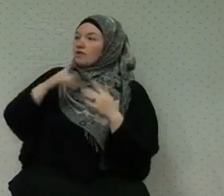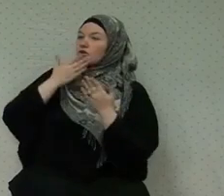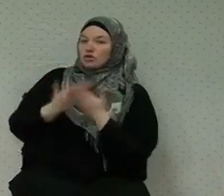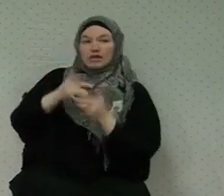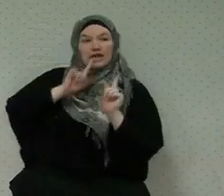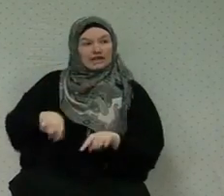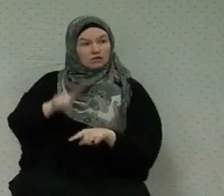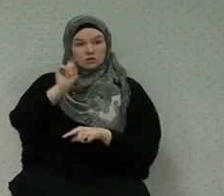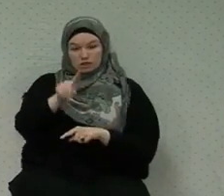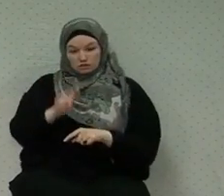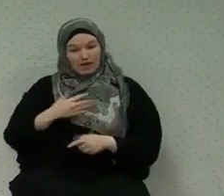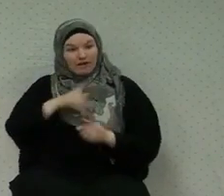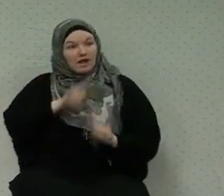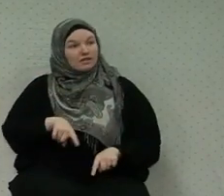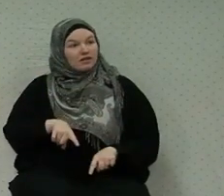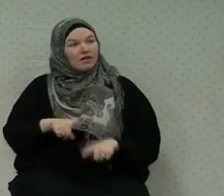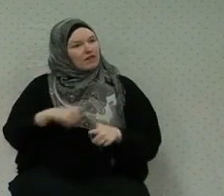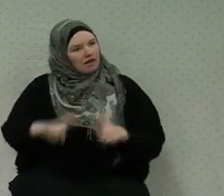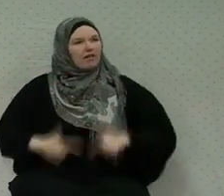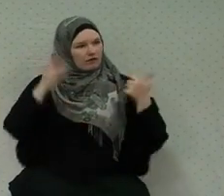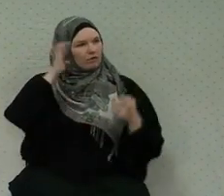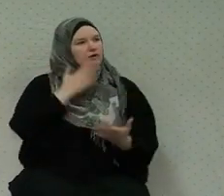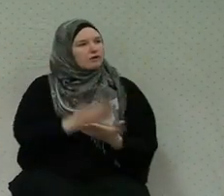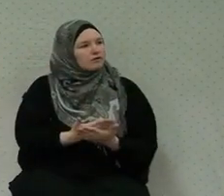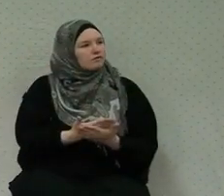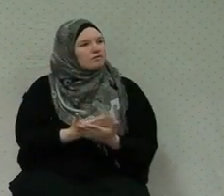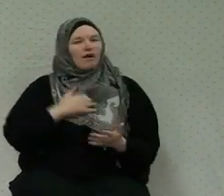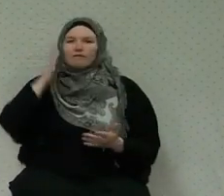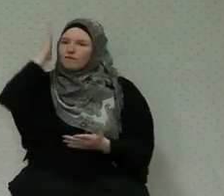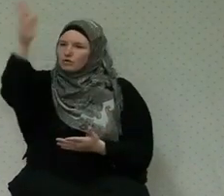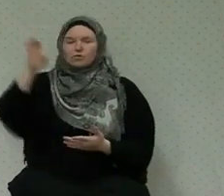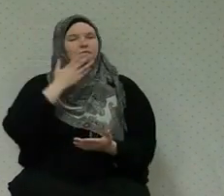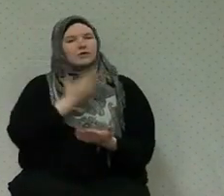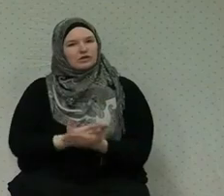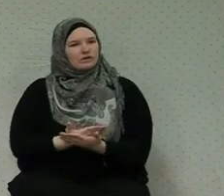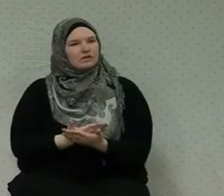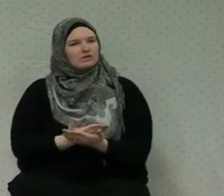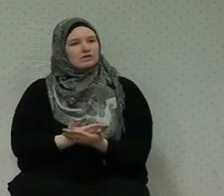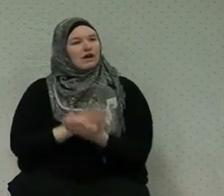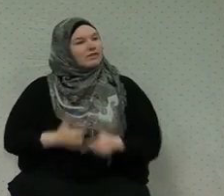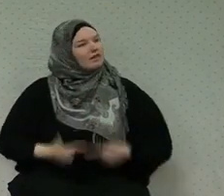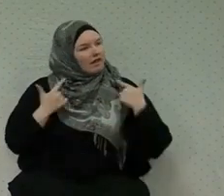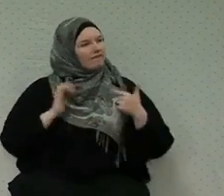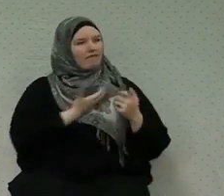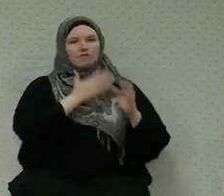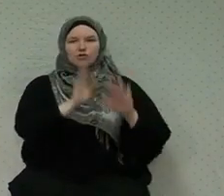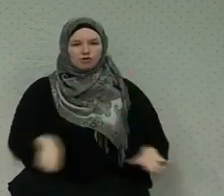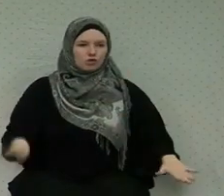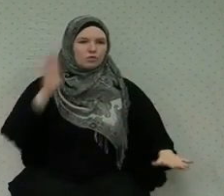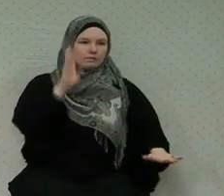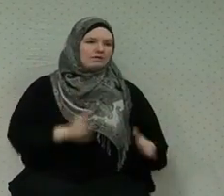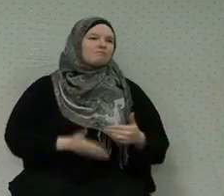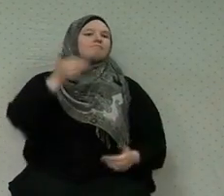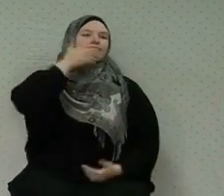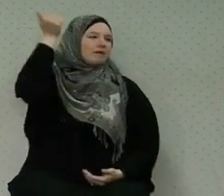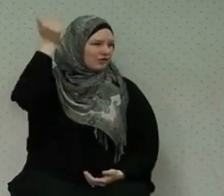for those questions, our life will be good, our future will be good, and the life of our children will be even